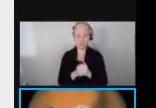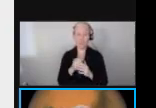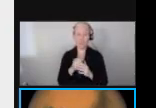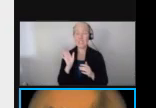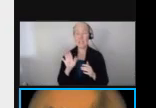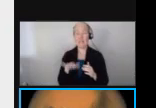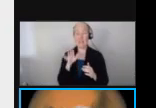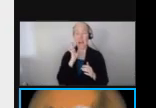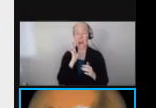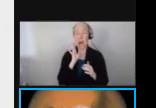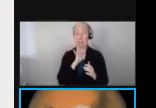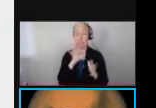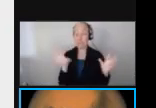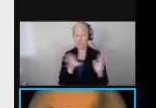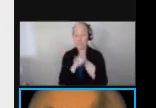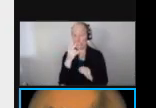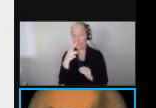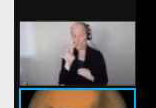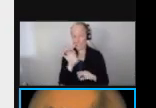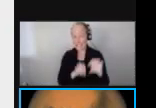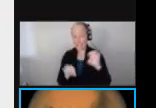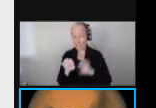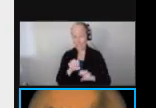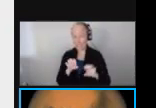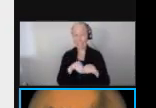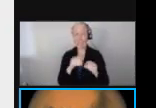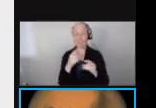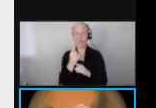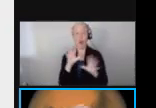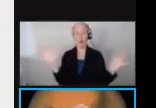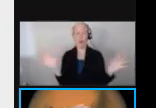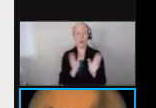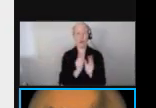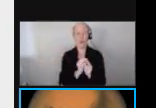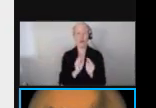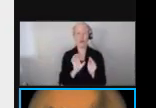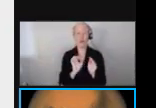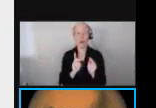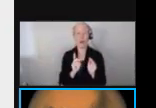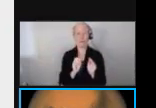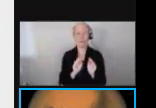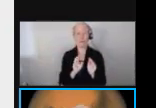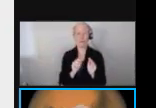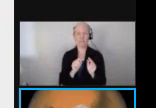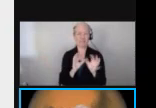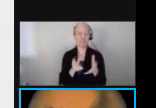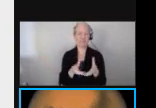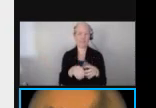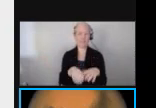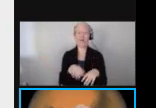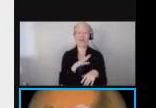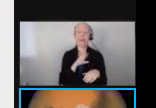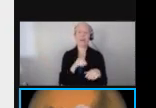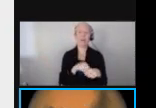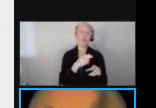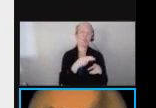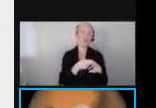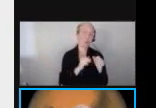17 experiments combined into one complement that include astronauts from short duration missions, standard duration